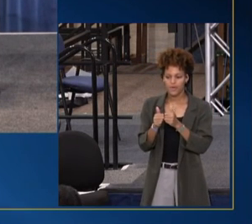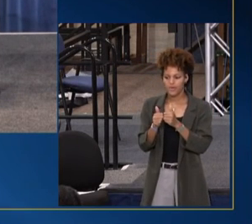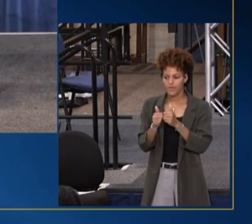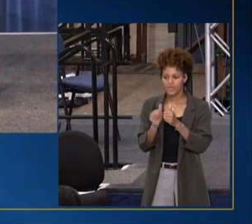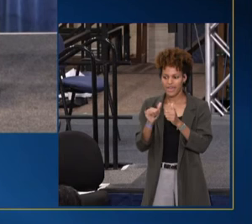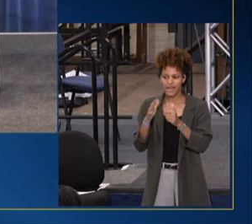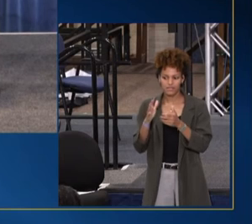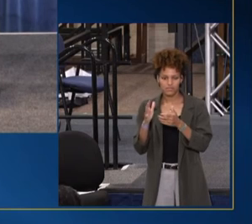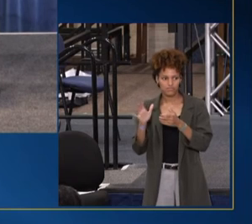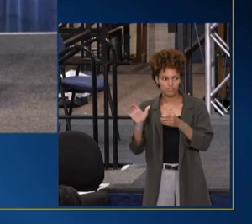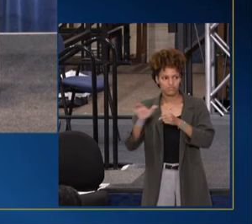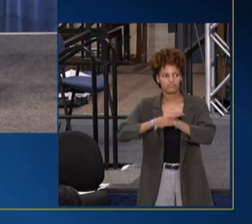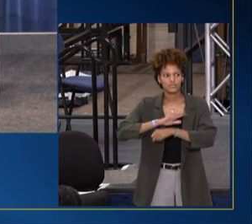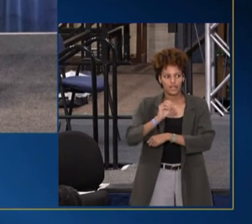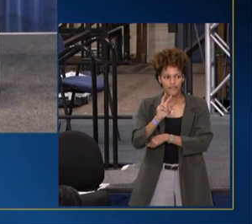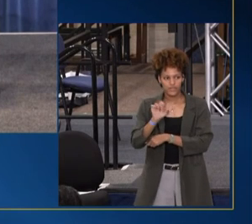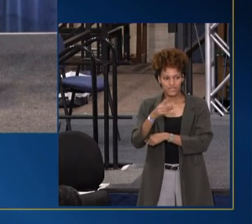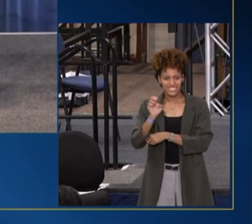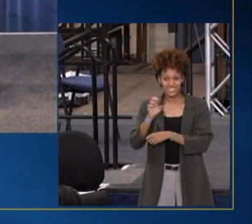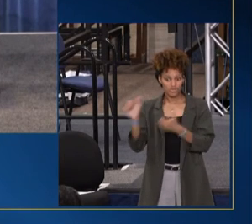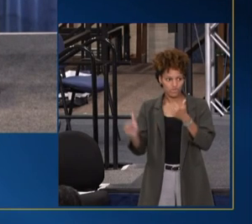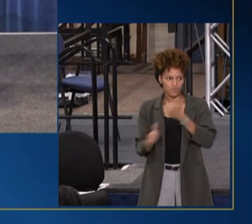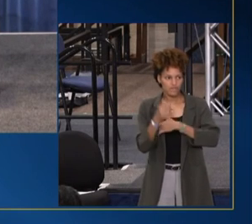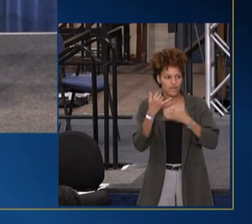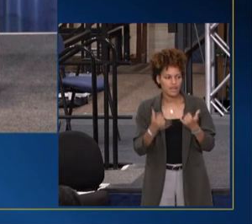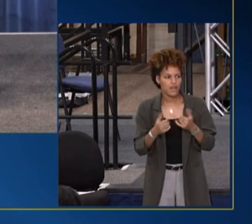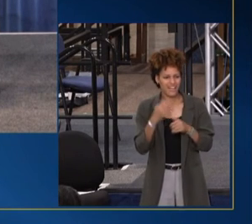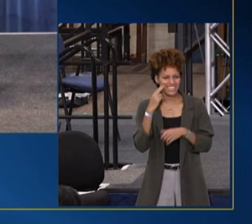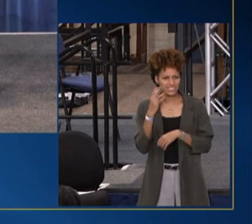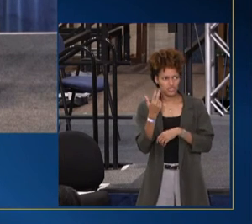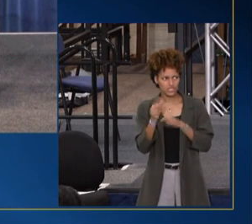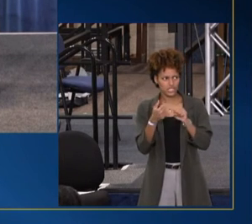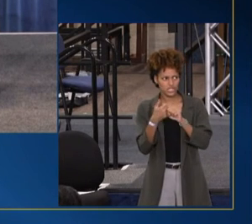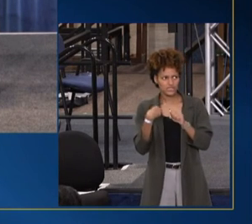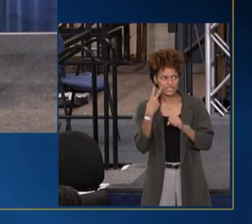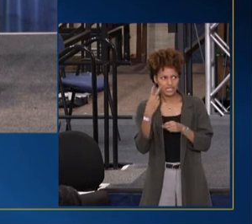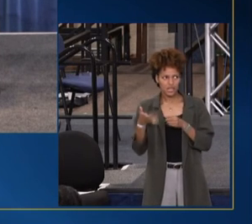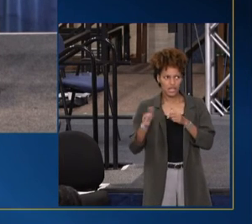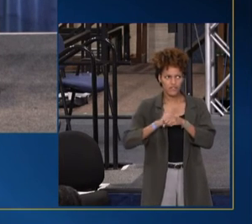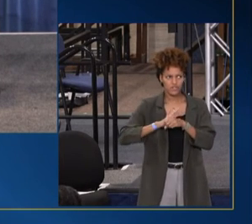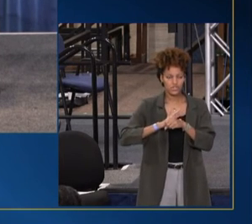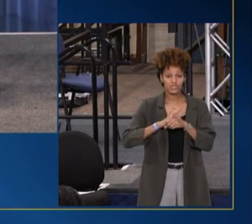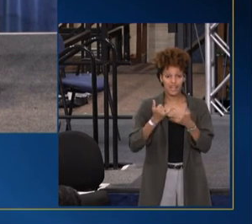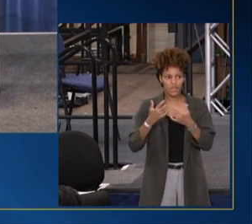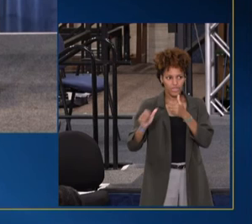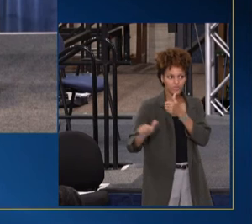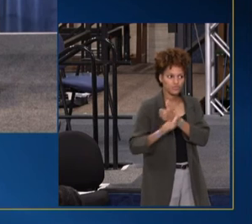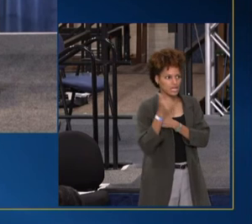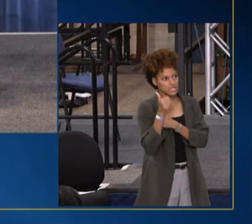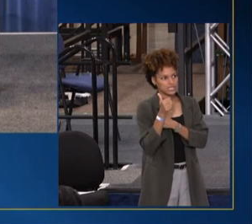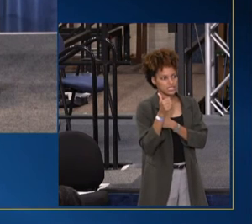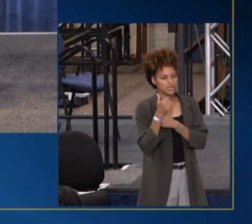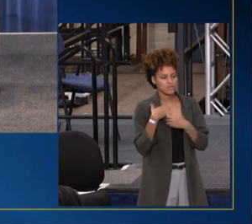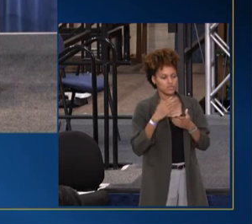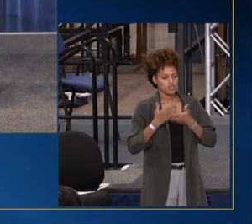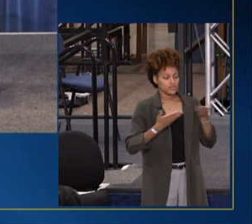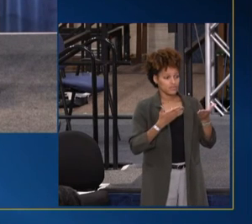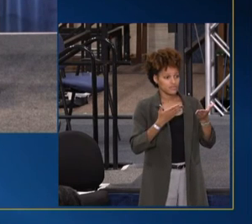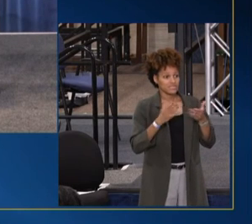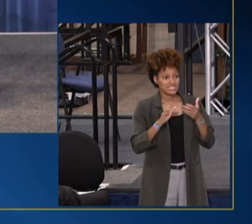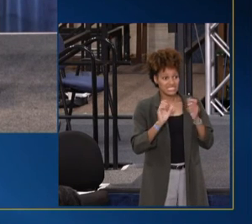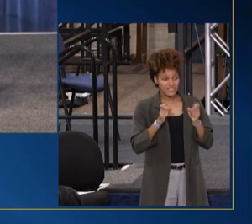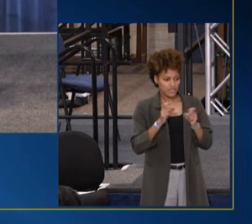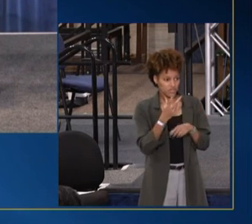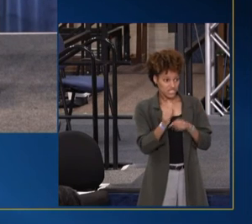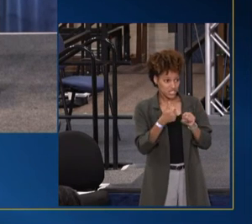threatened for the first time, right? Like, with ACA, it's been the law for how many years? 13 years, right? We're seeing the coverage now being threatened in court. And so can you just talk a little bit about that and the impact of